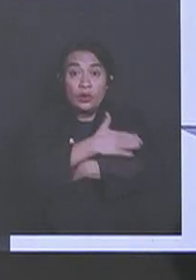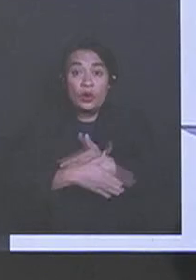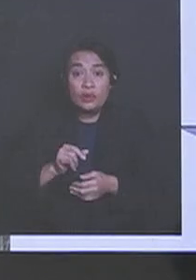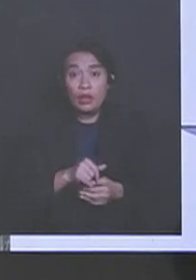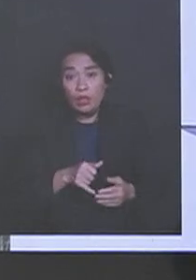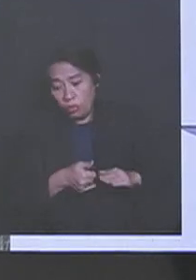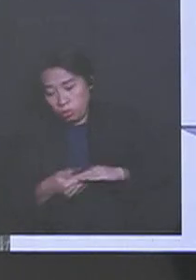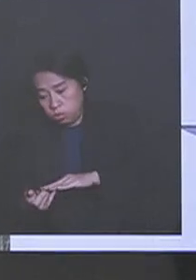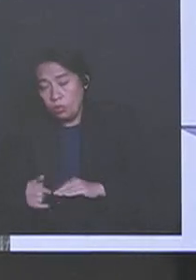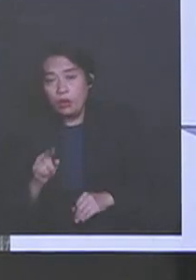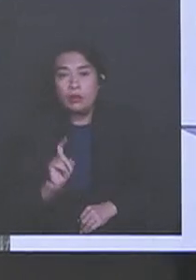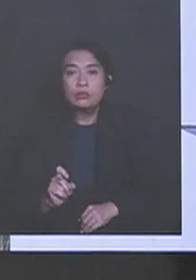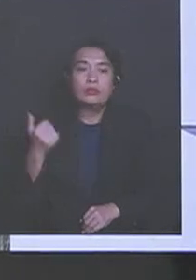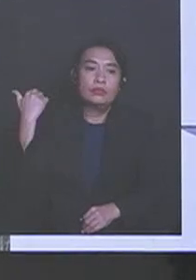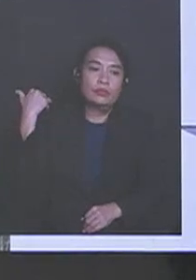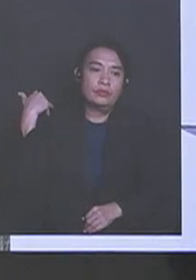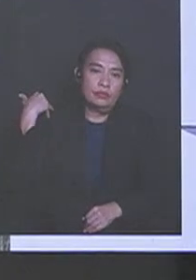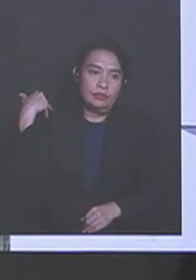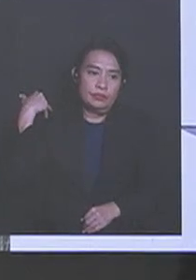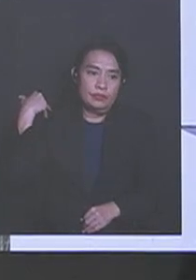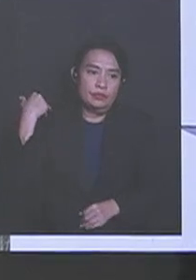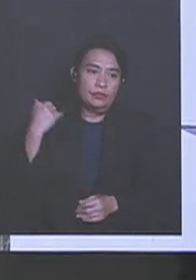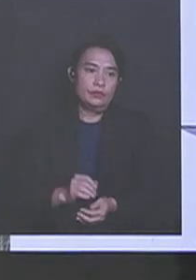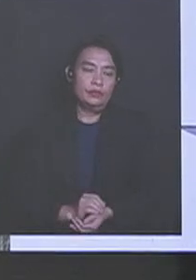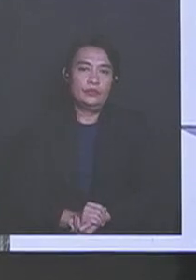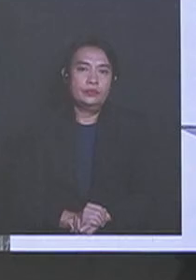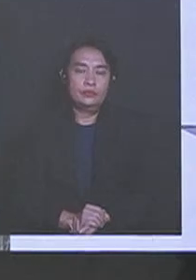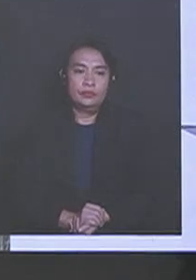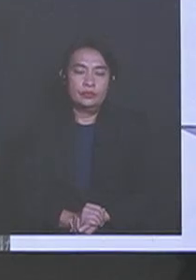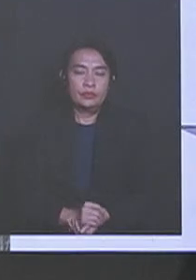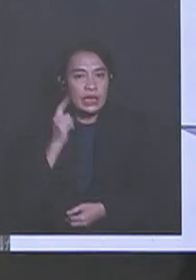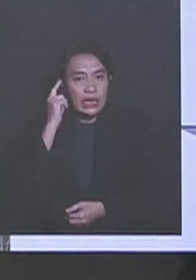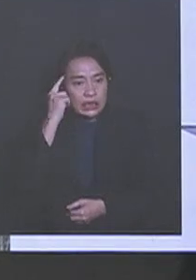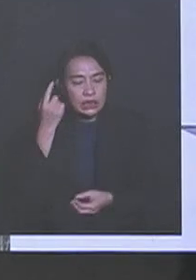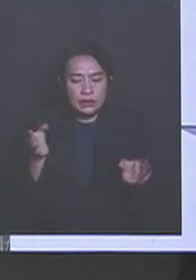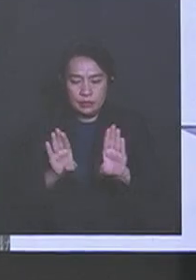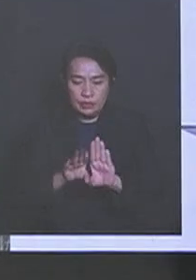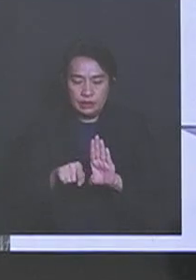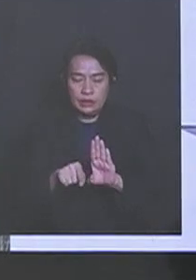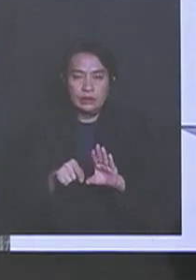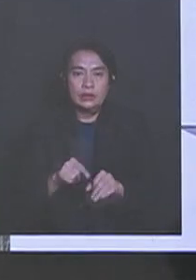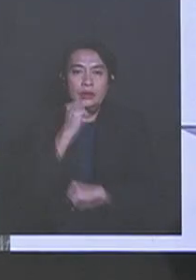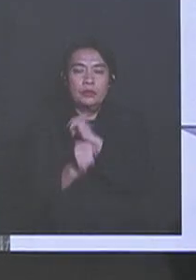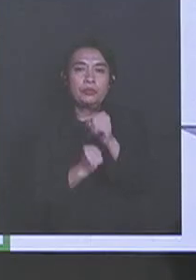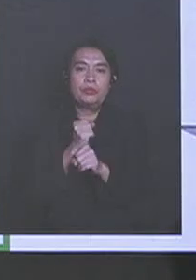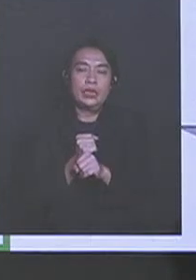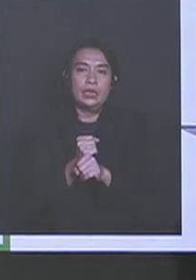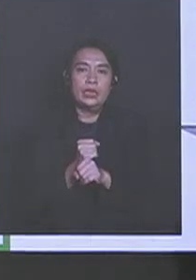from other users. Closed in 1980, mostly truck traffic now coming into the